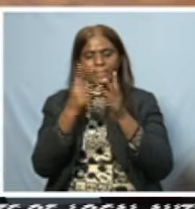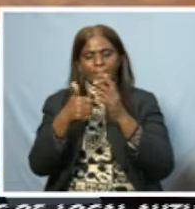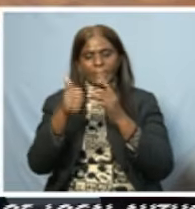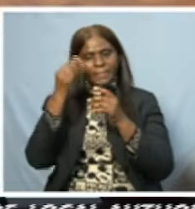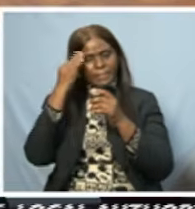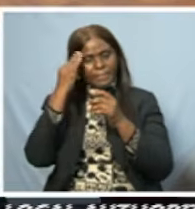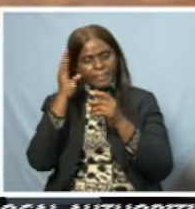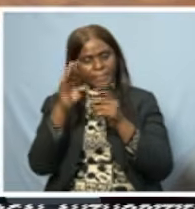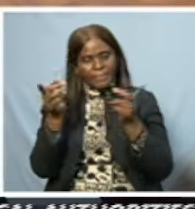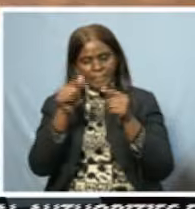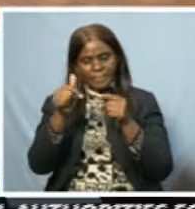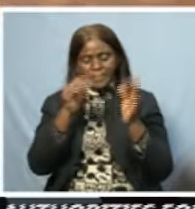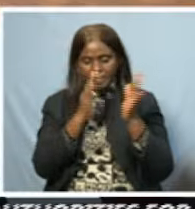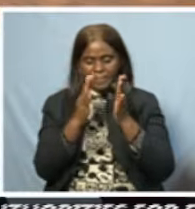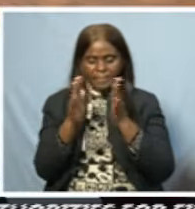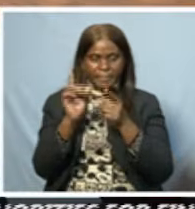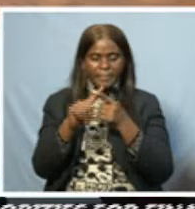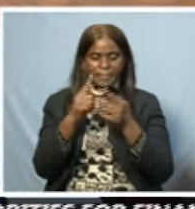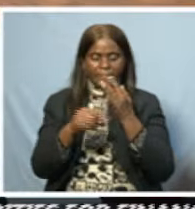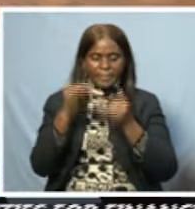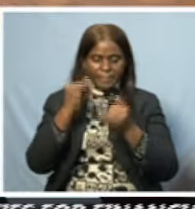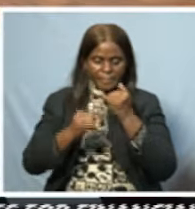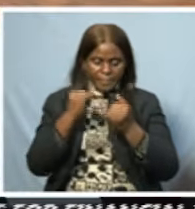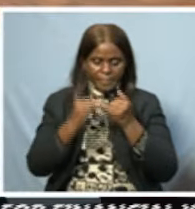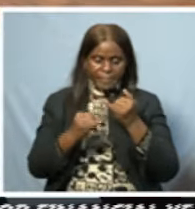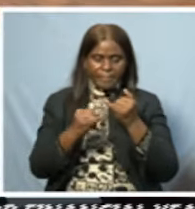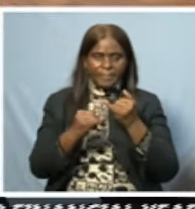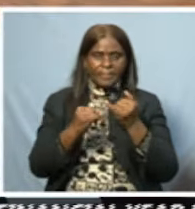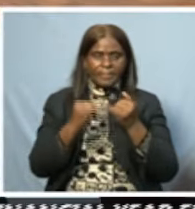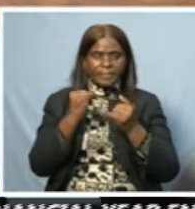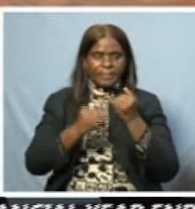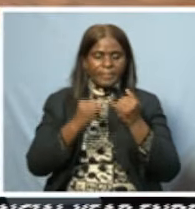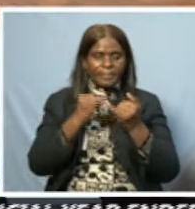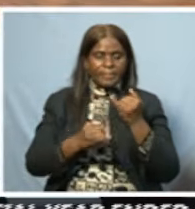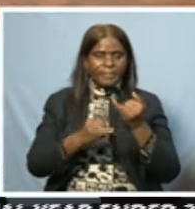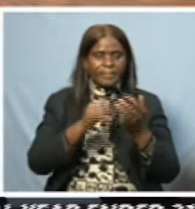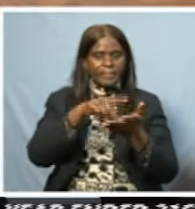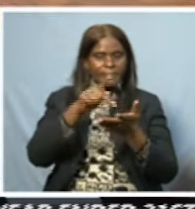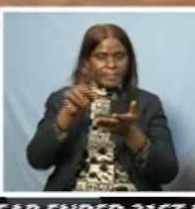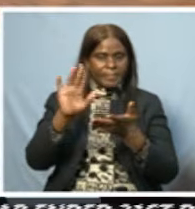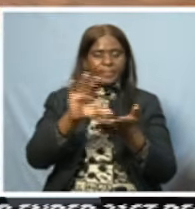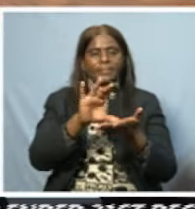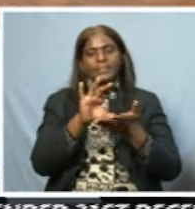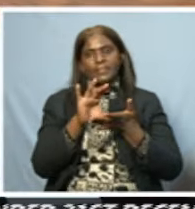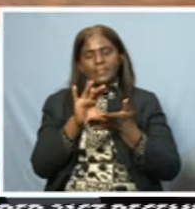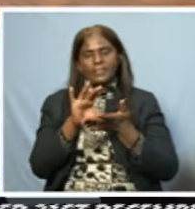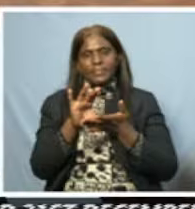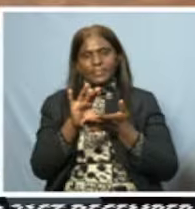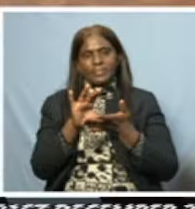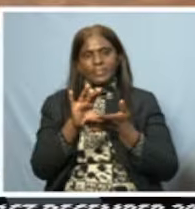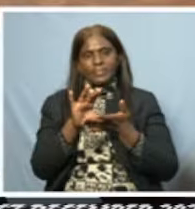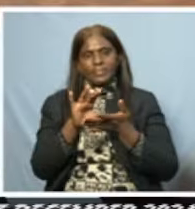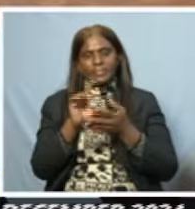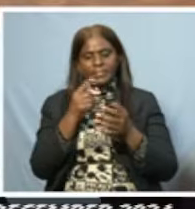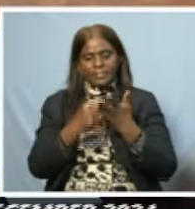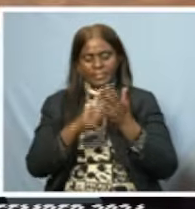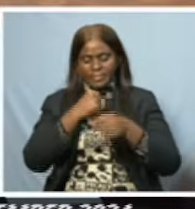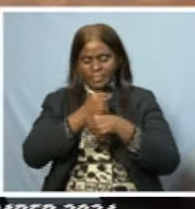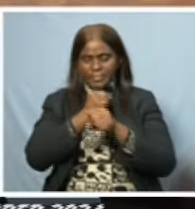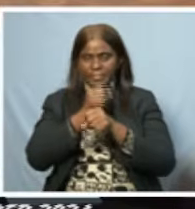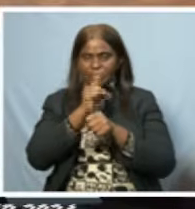know when you intend to finish paying your debt, and also to ensure